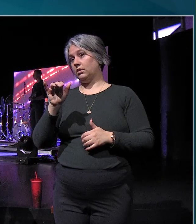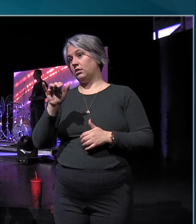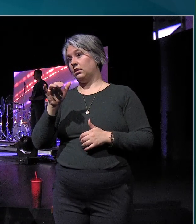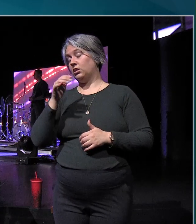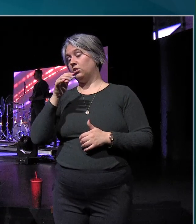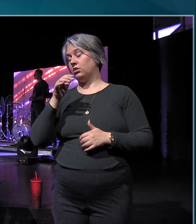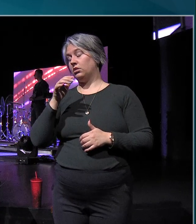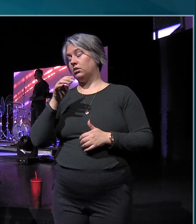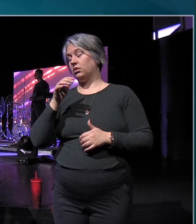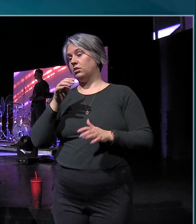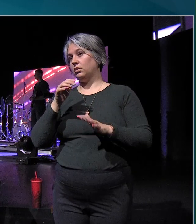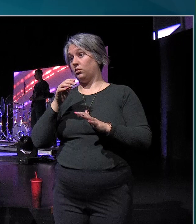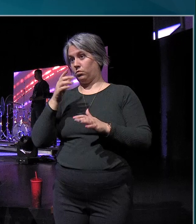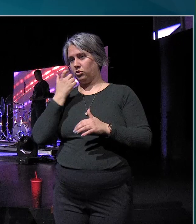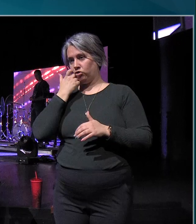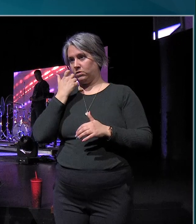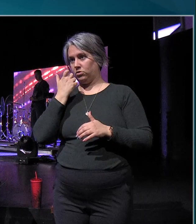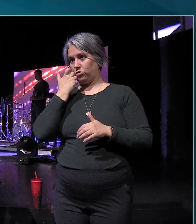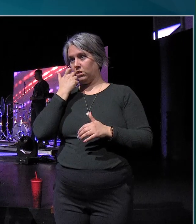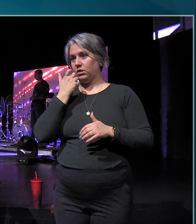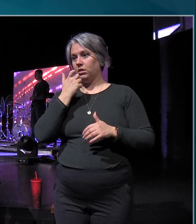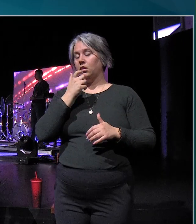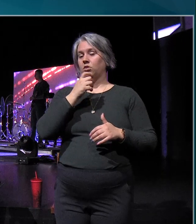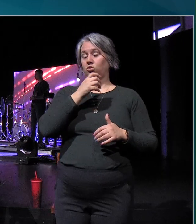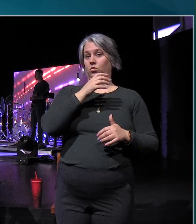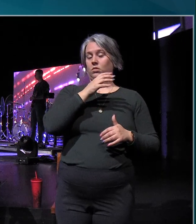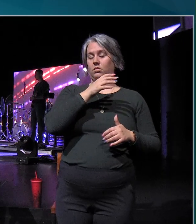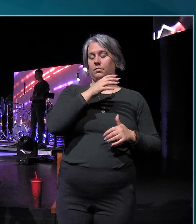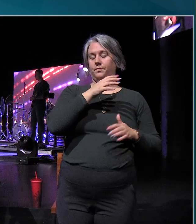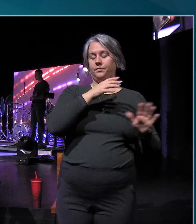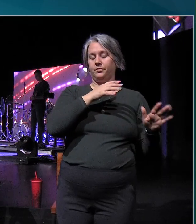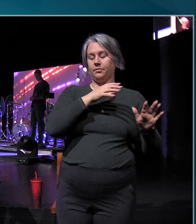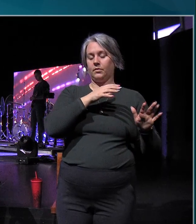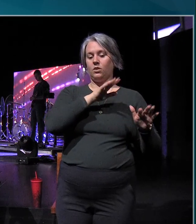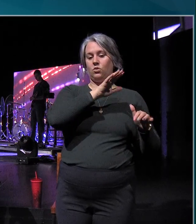And just want to stand with them, guys.